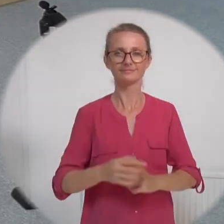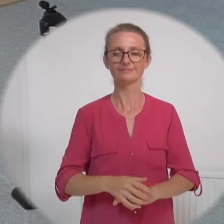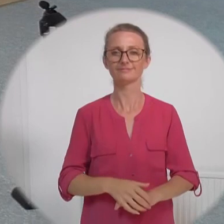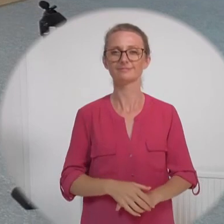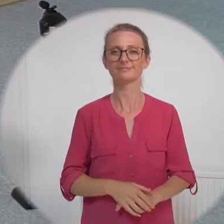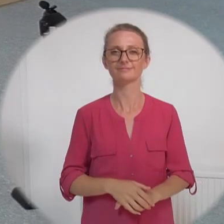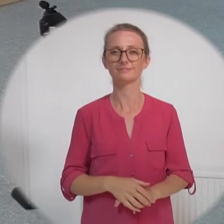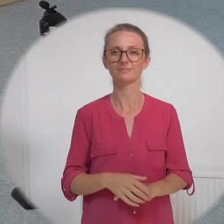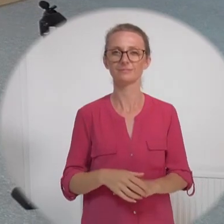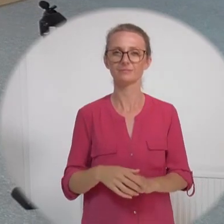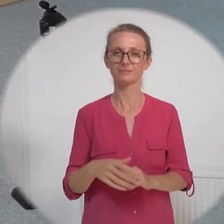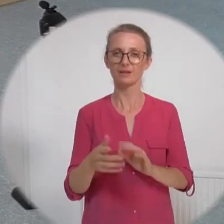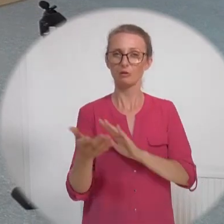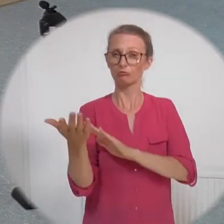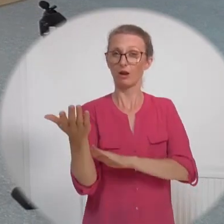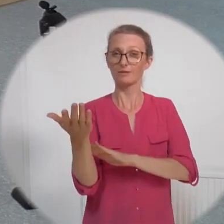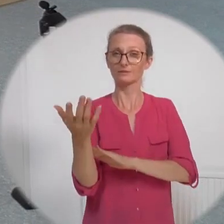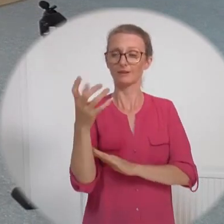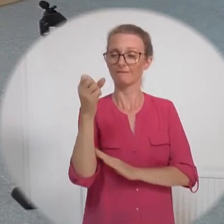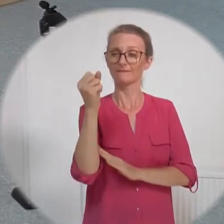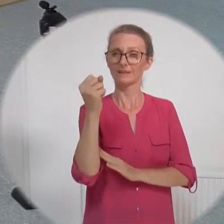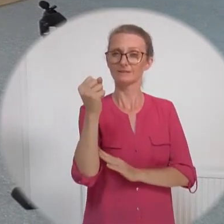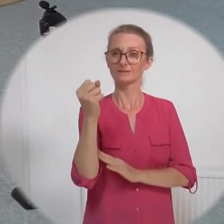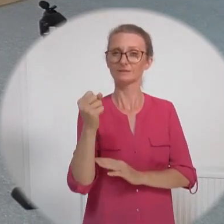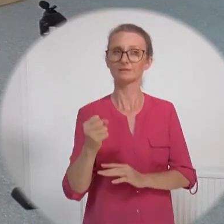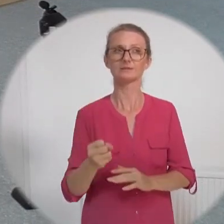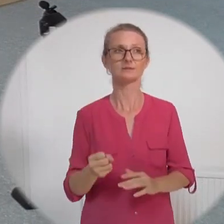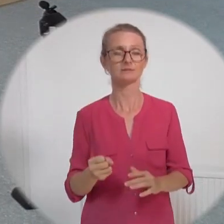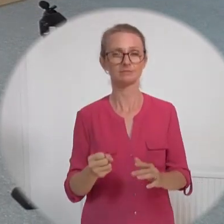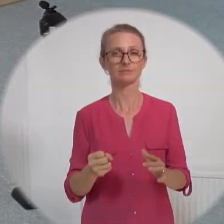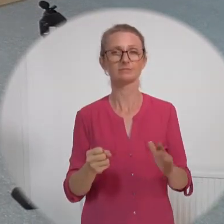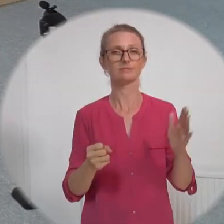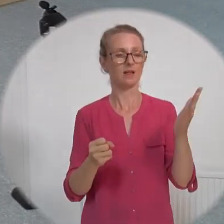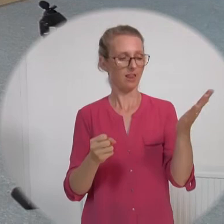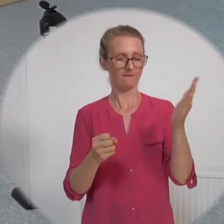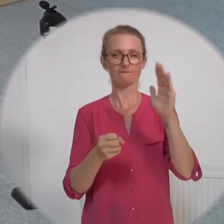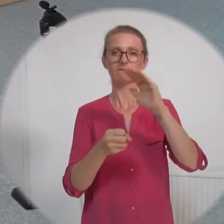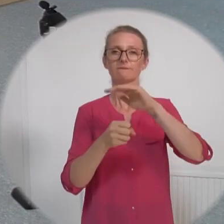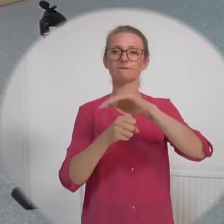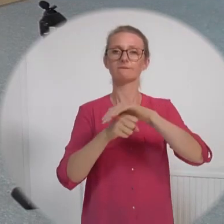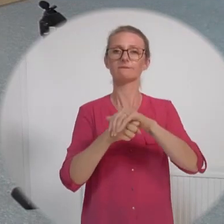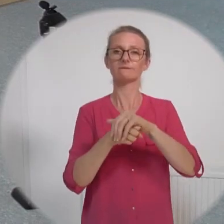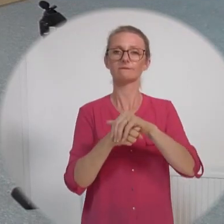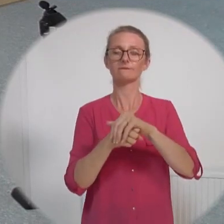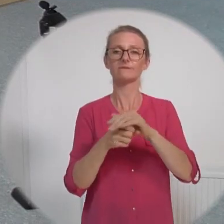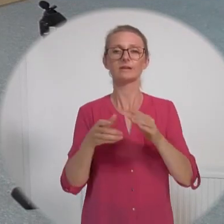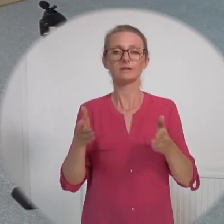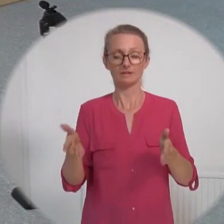Make a fist with the right hand, left hand over the top, feet together,